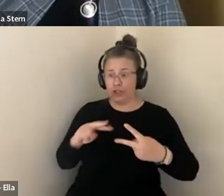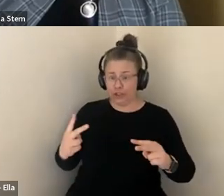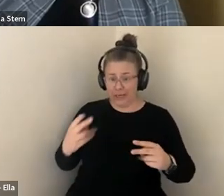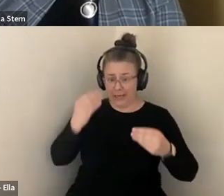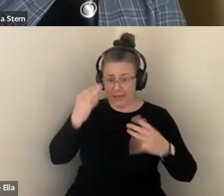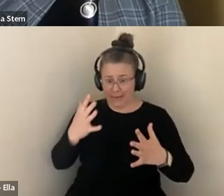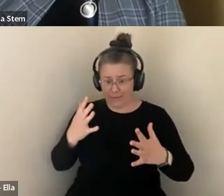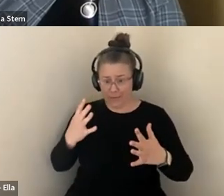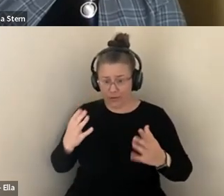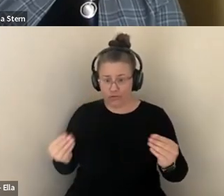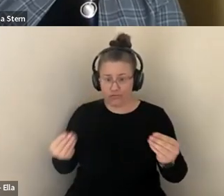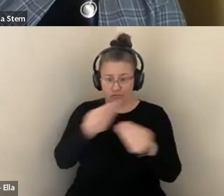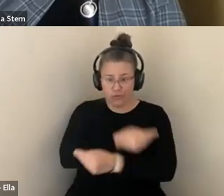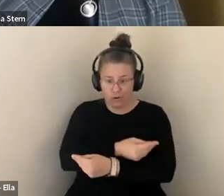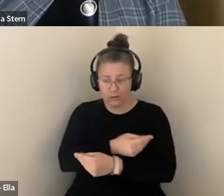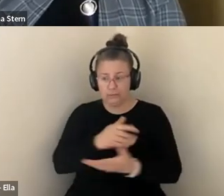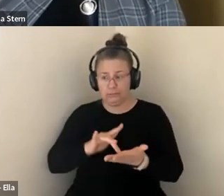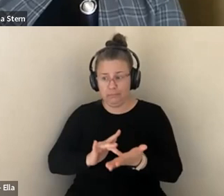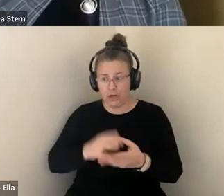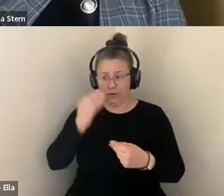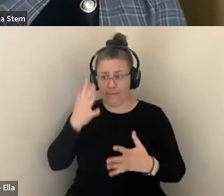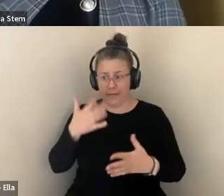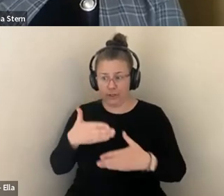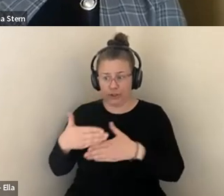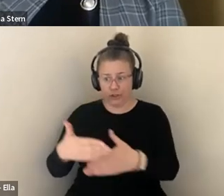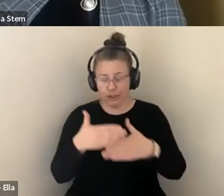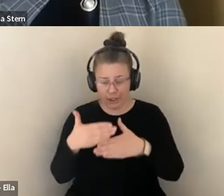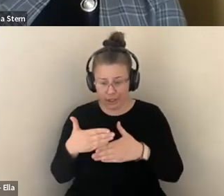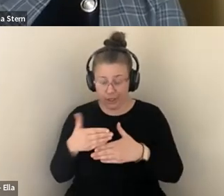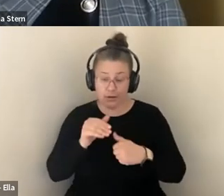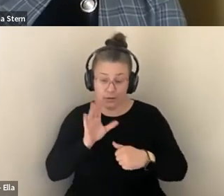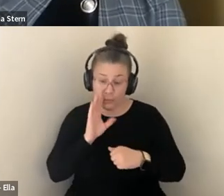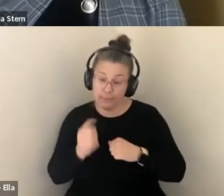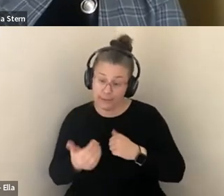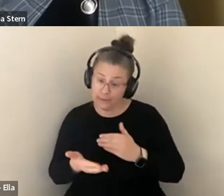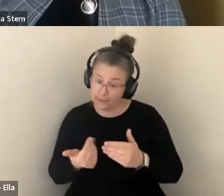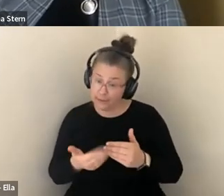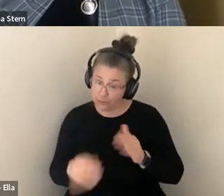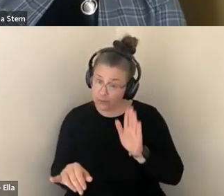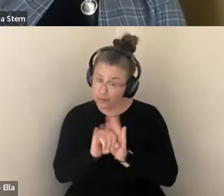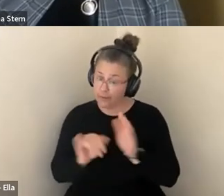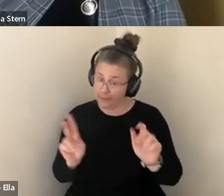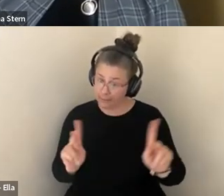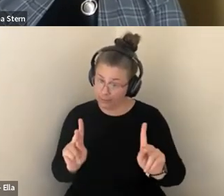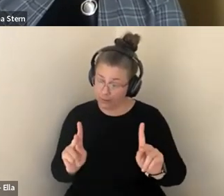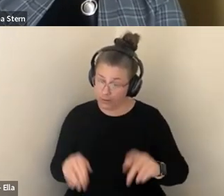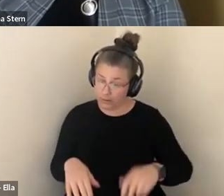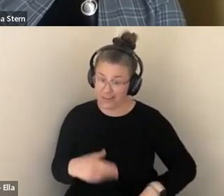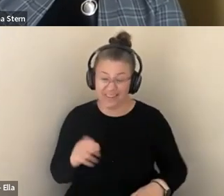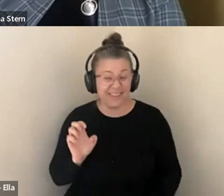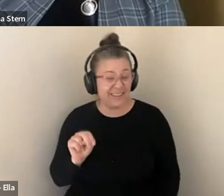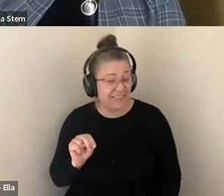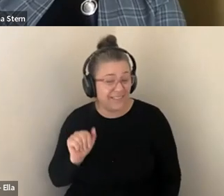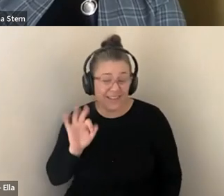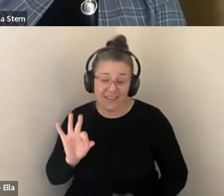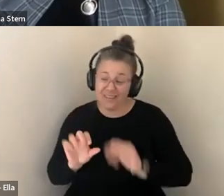identify individuals. Even if samples are anonymized, there are real risks here to privacy throughout the